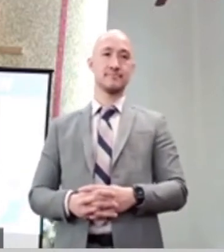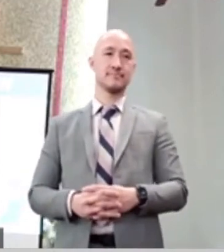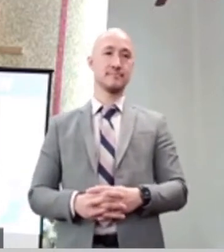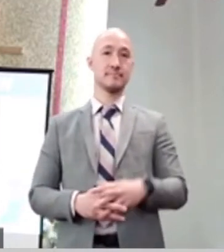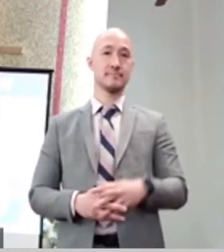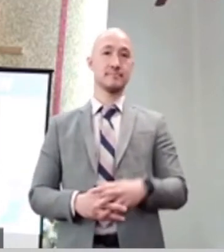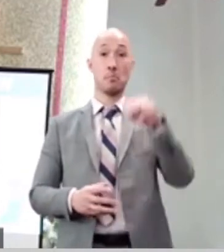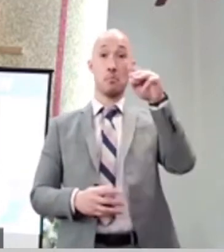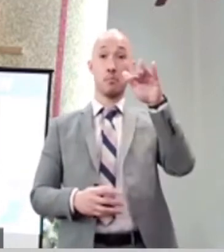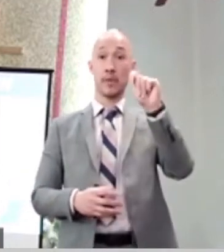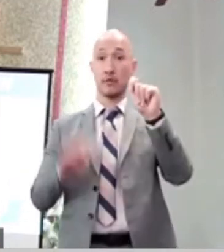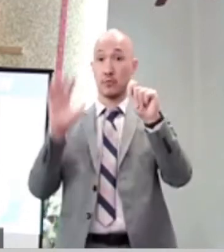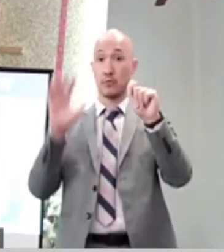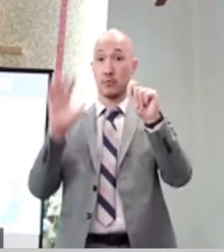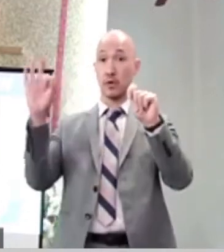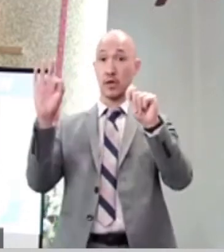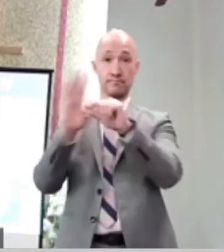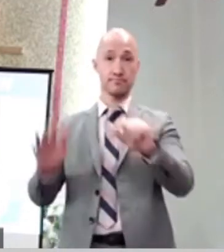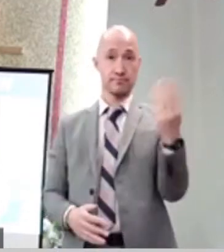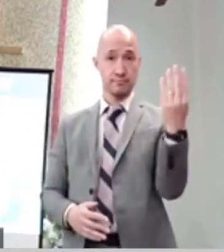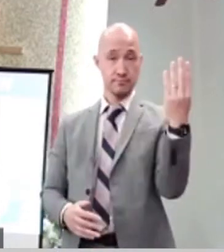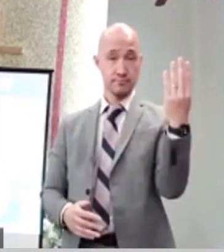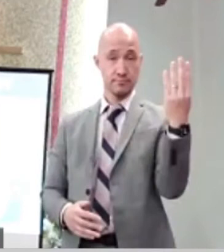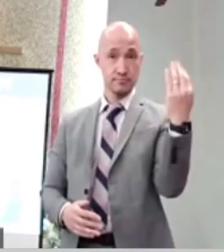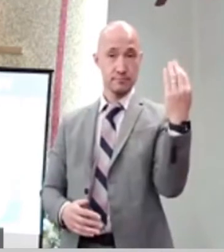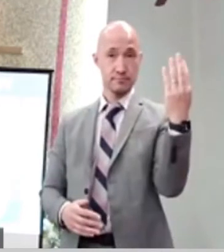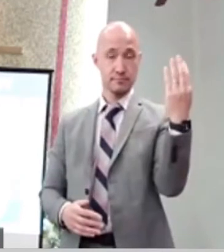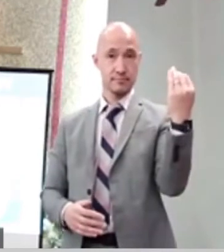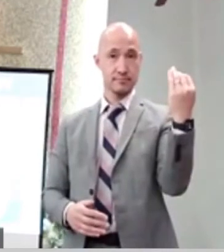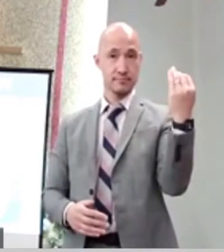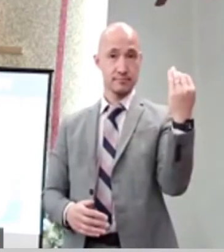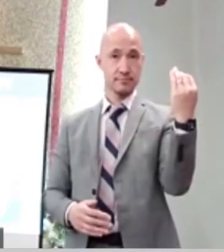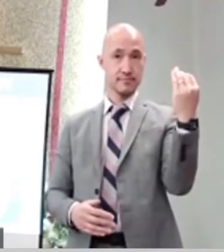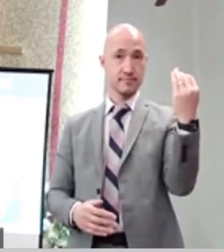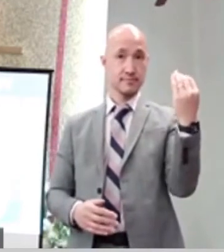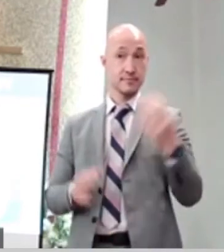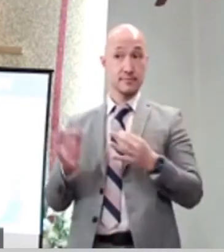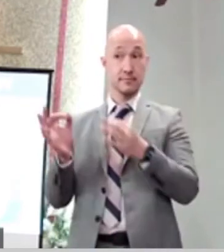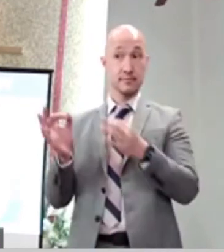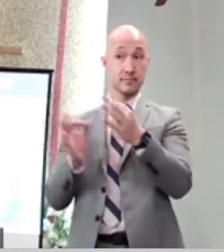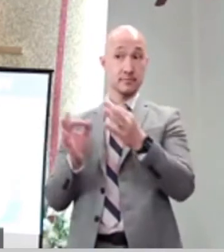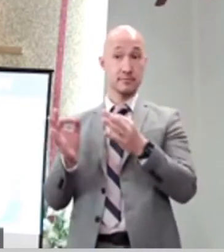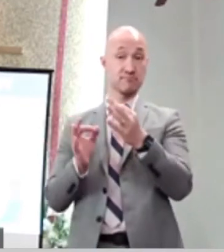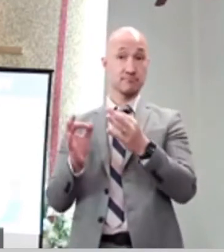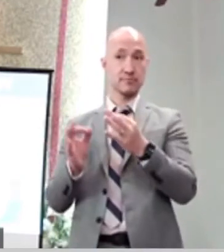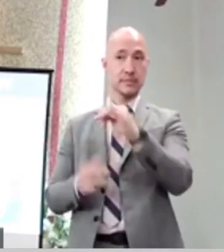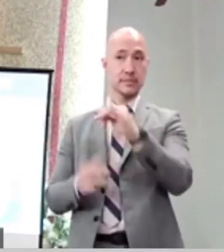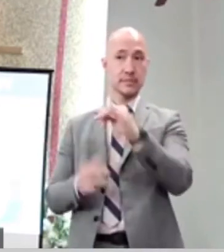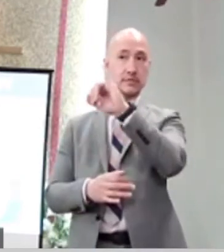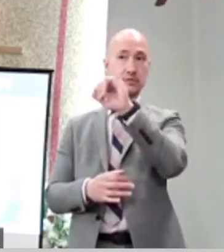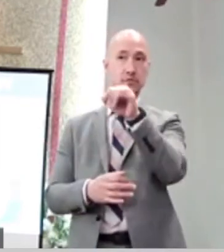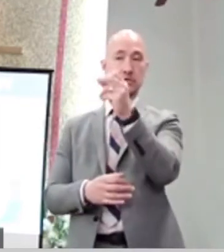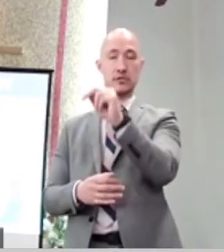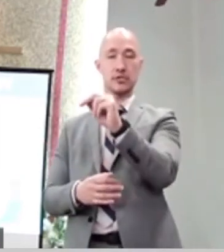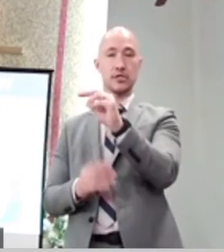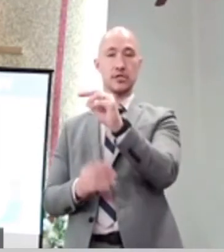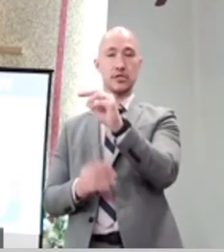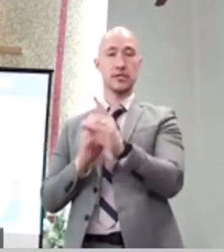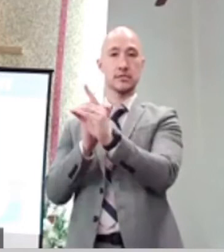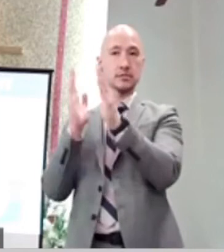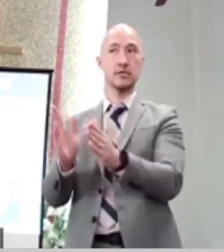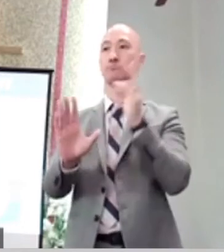Matthew 9:14 indicates that some of John's disciples were probably there at that feast and